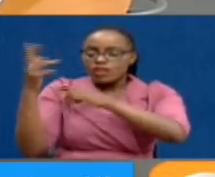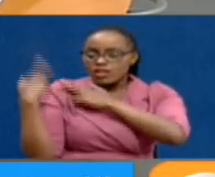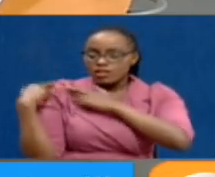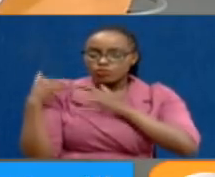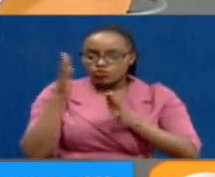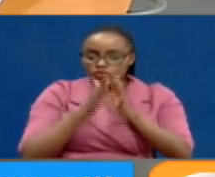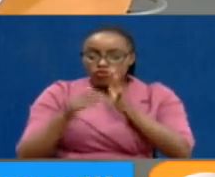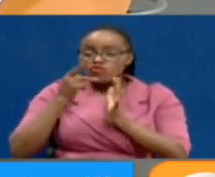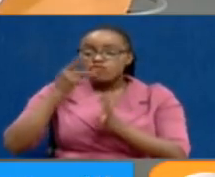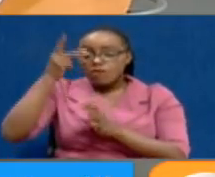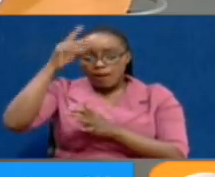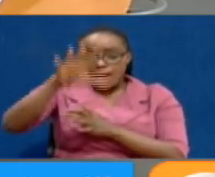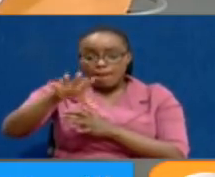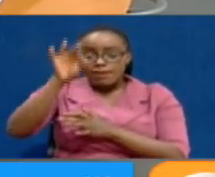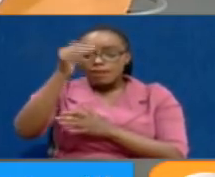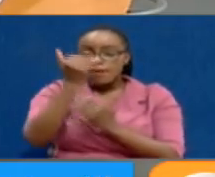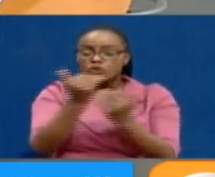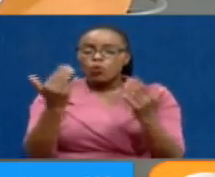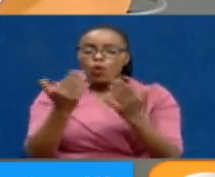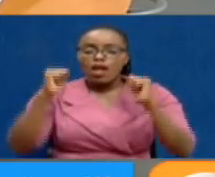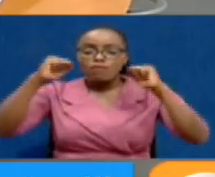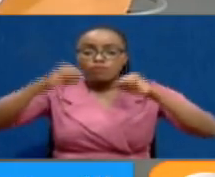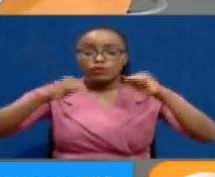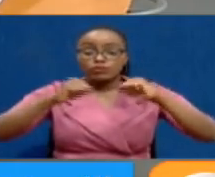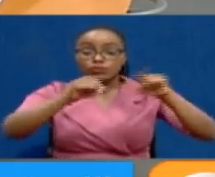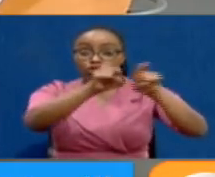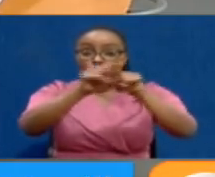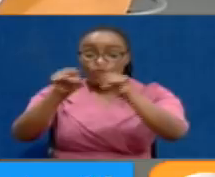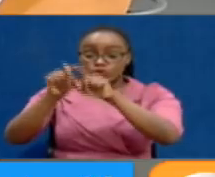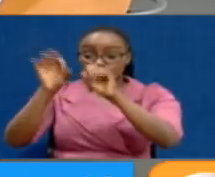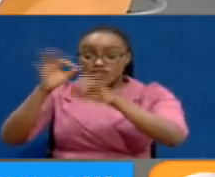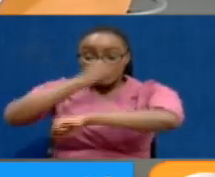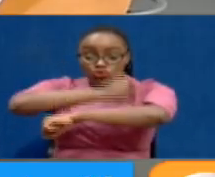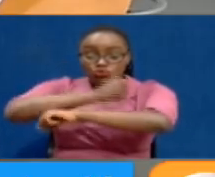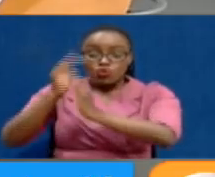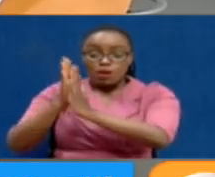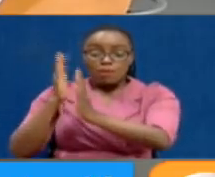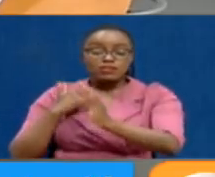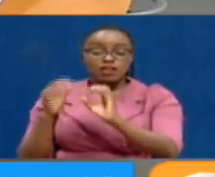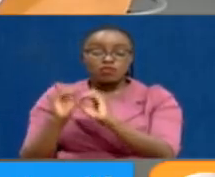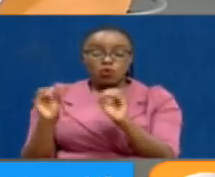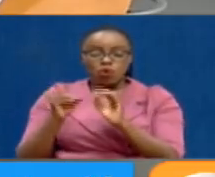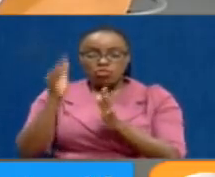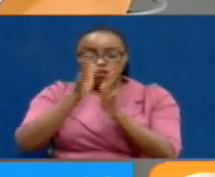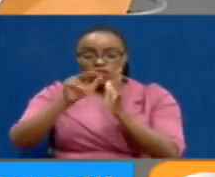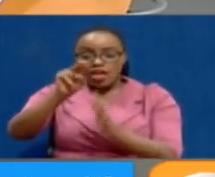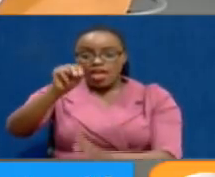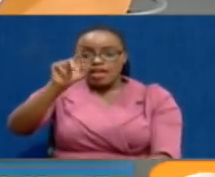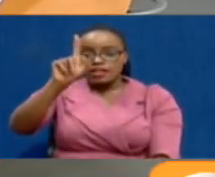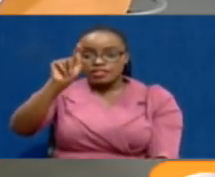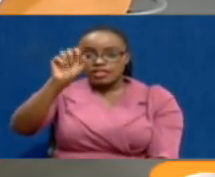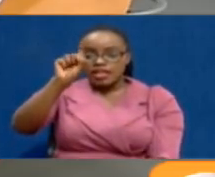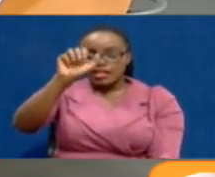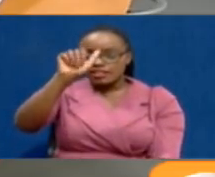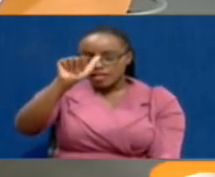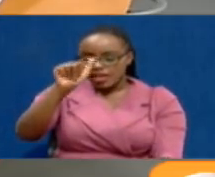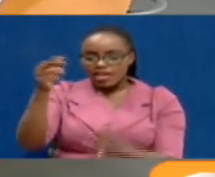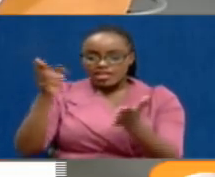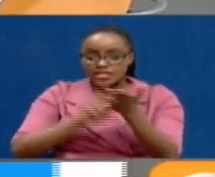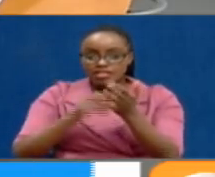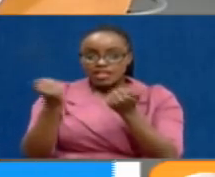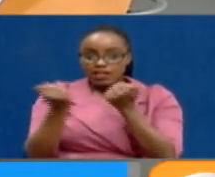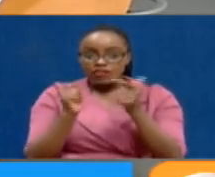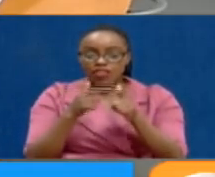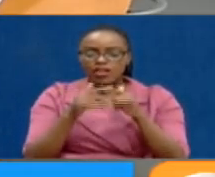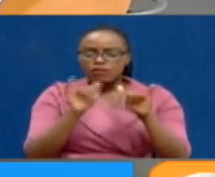that. Parents should pick their children where possible. And also, if schools don't have buses, they should organize with NTSA registered vehicles, which should